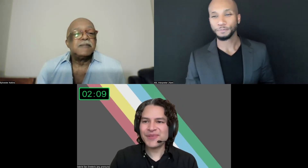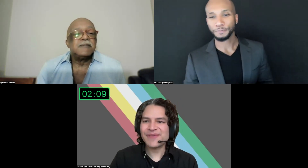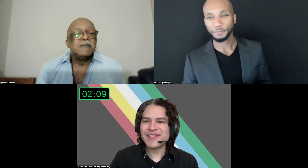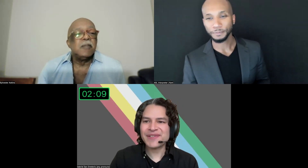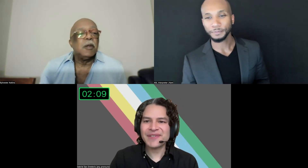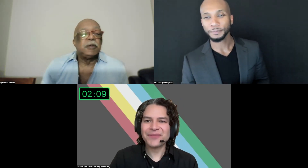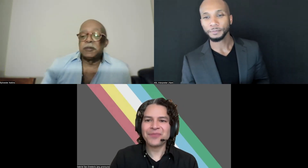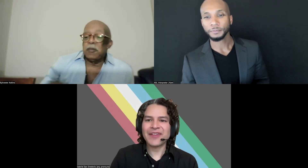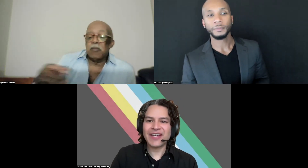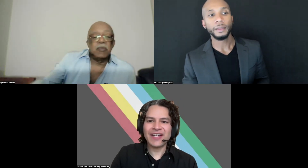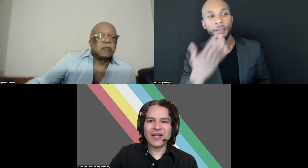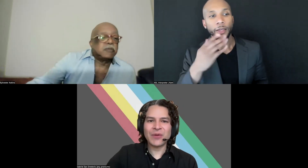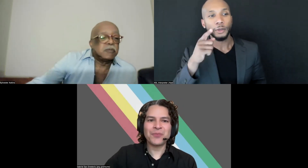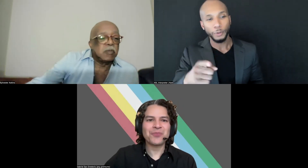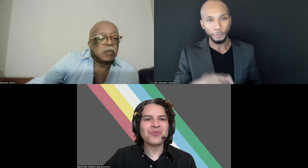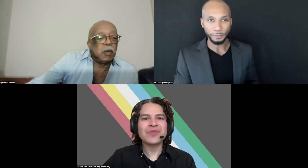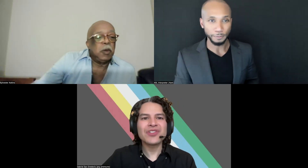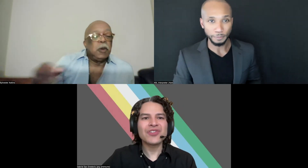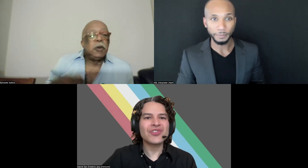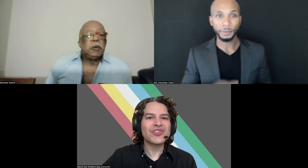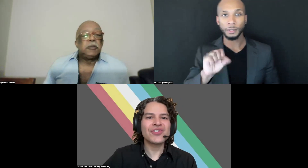Thank you, Sylvester. Um,